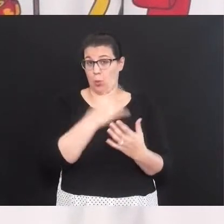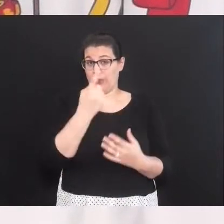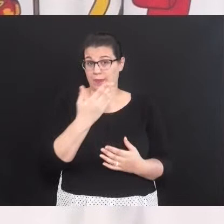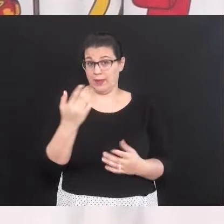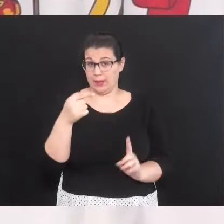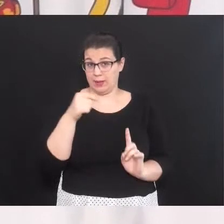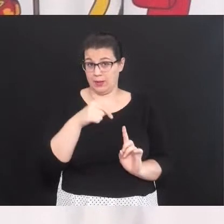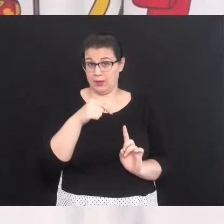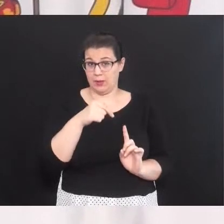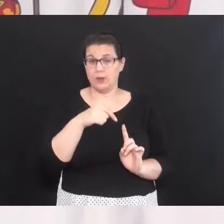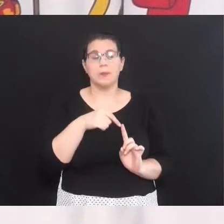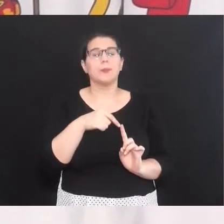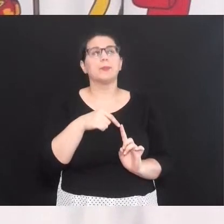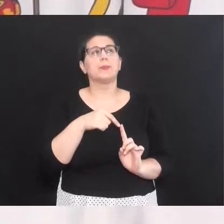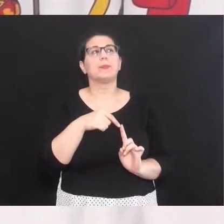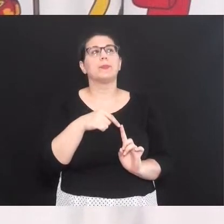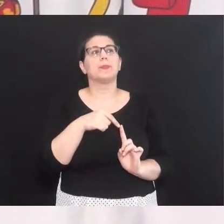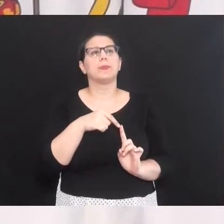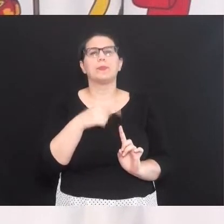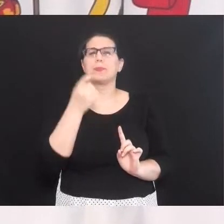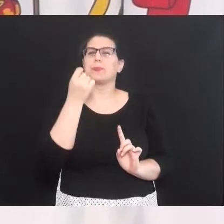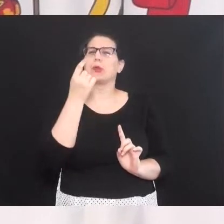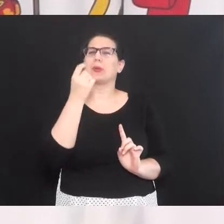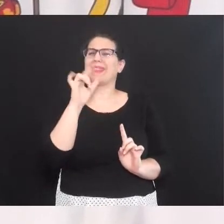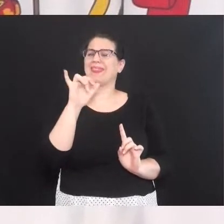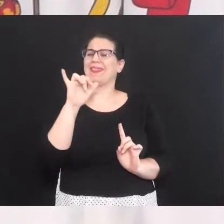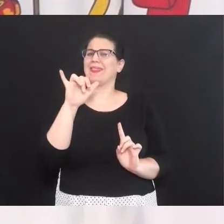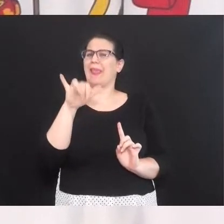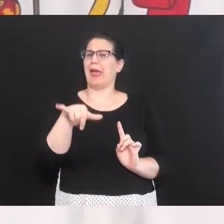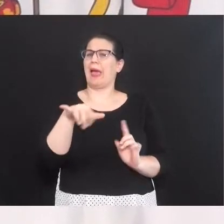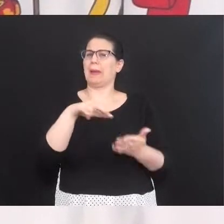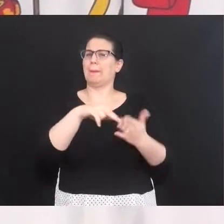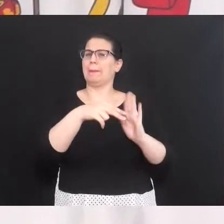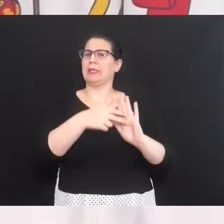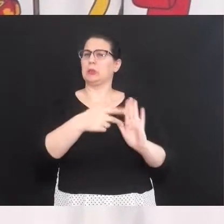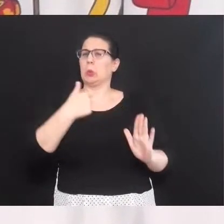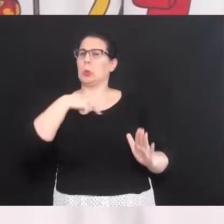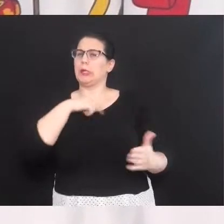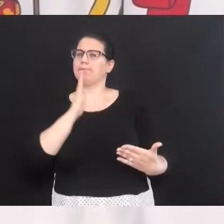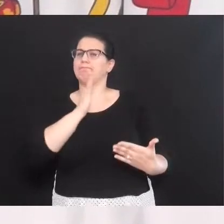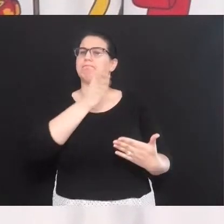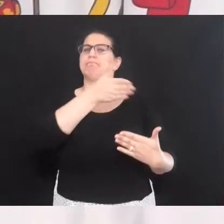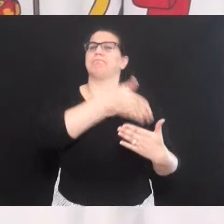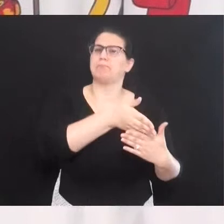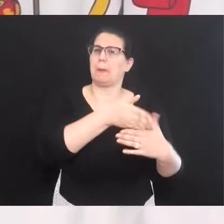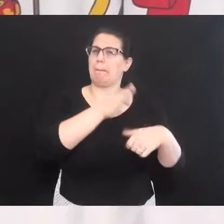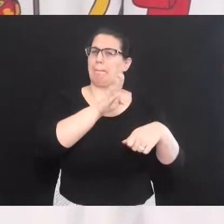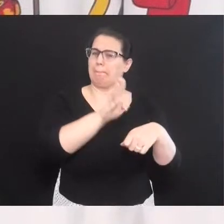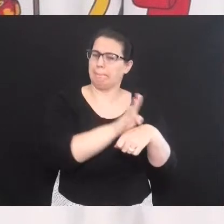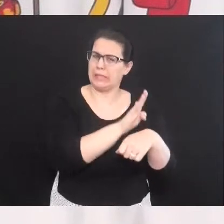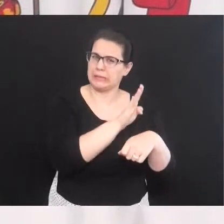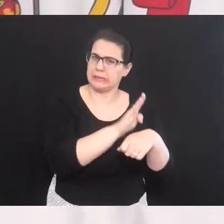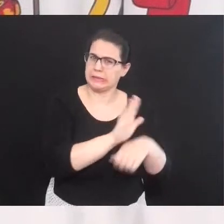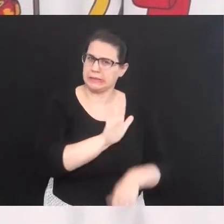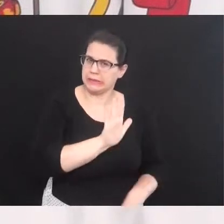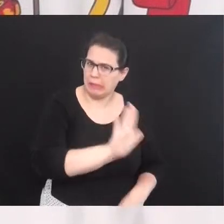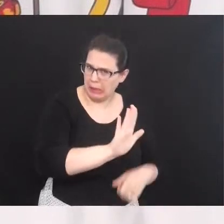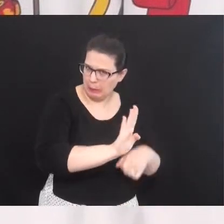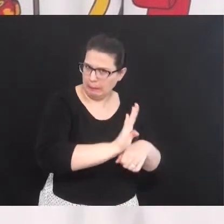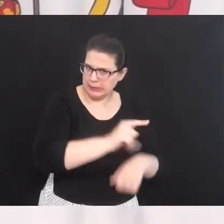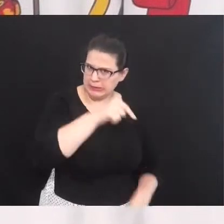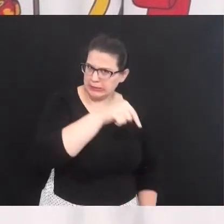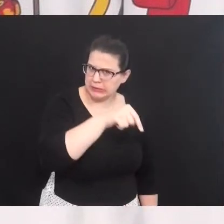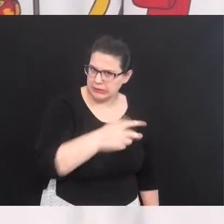we're talking about intervening in business. I mean, if you just think about